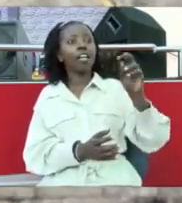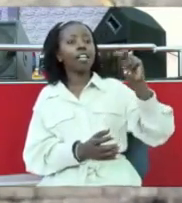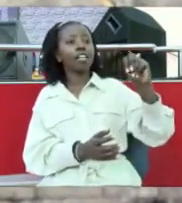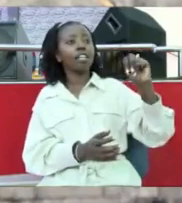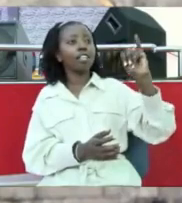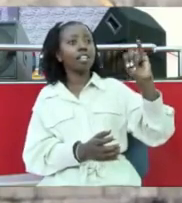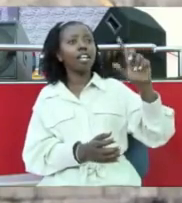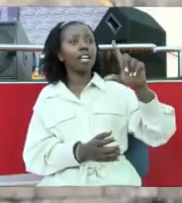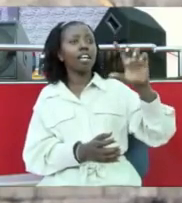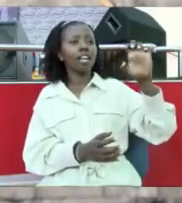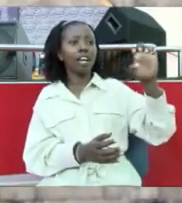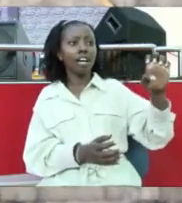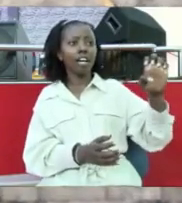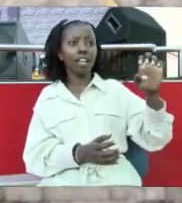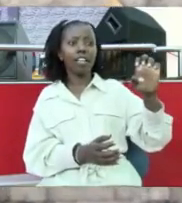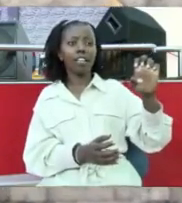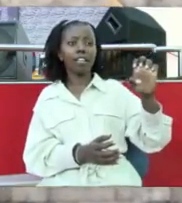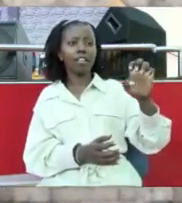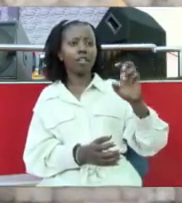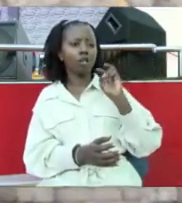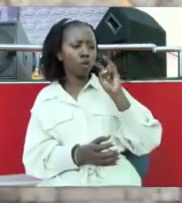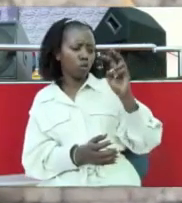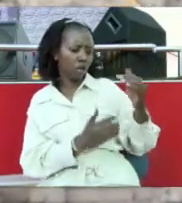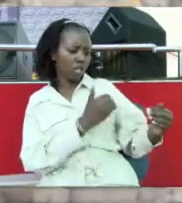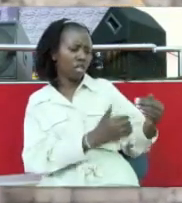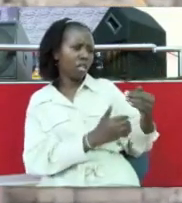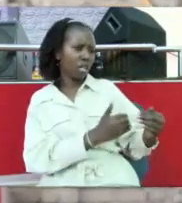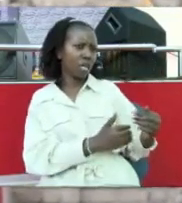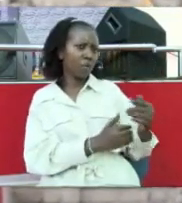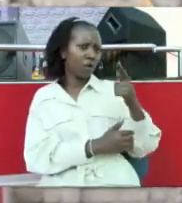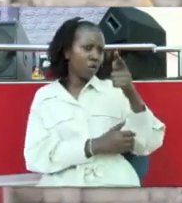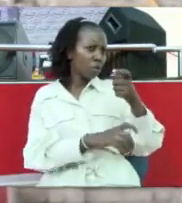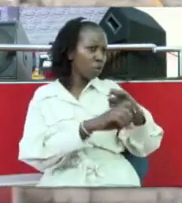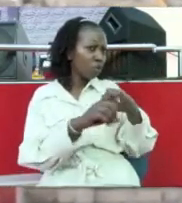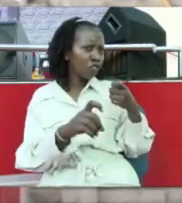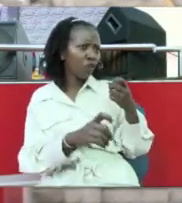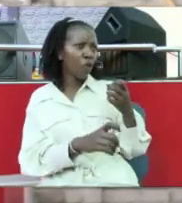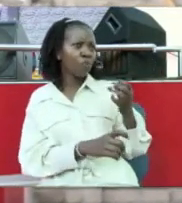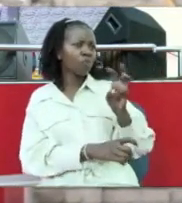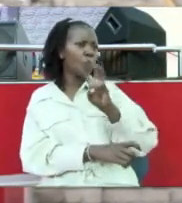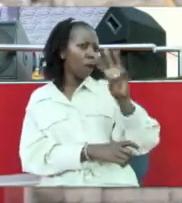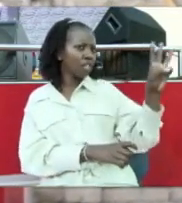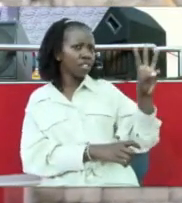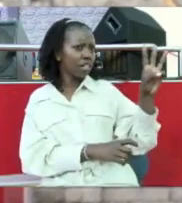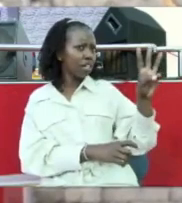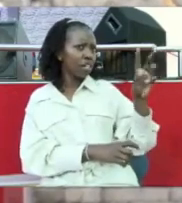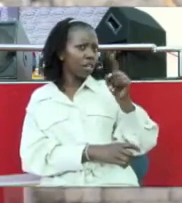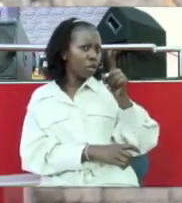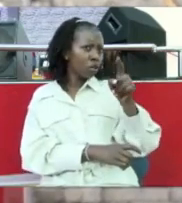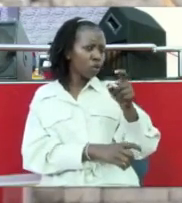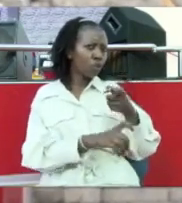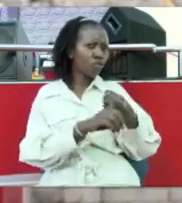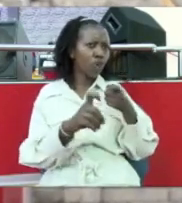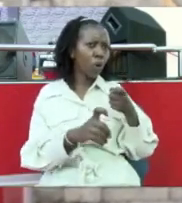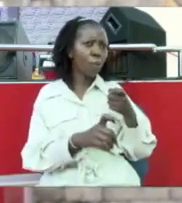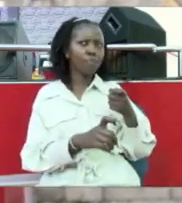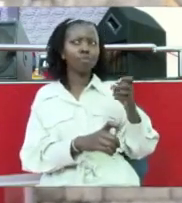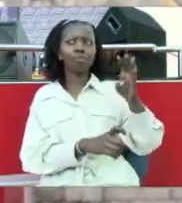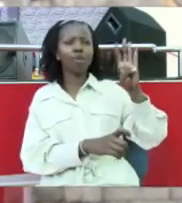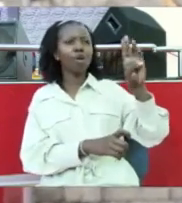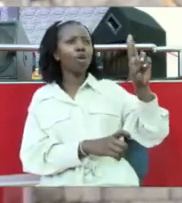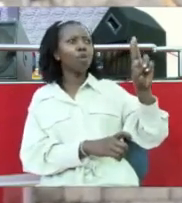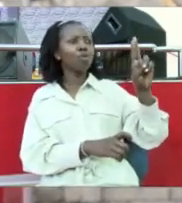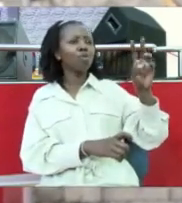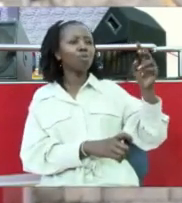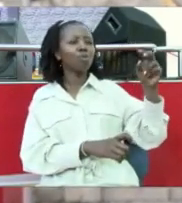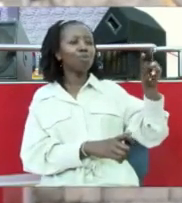Nile. Hey. Look at your neighbor, tell them, do you come from Western? Mwambie unatoka pale. Are you from Bungoma? Unatoka Bungoma? Are you